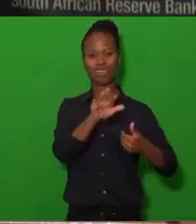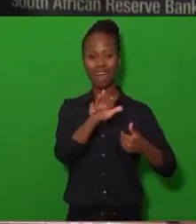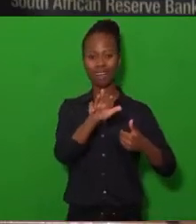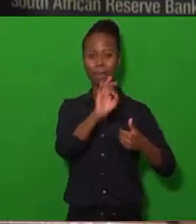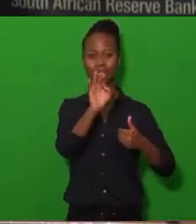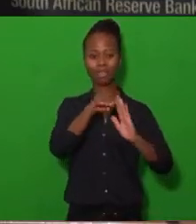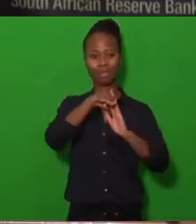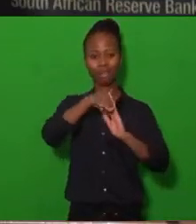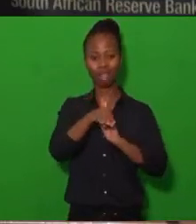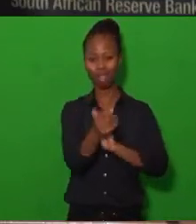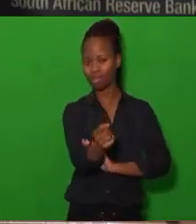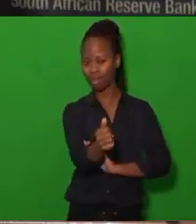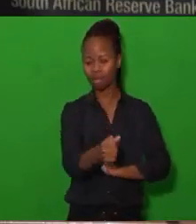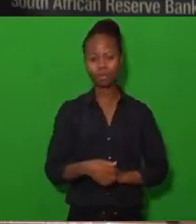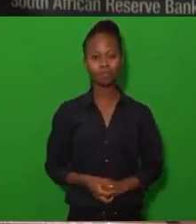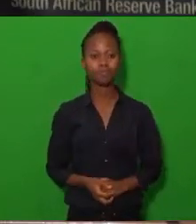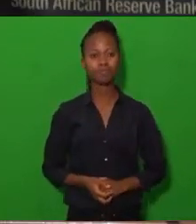to 3.9%.